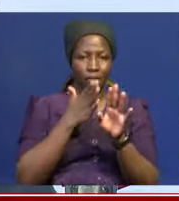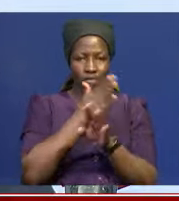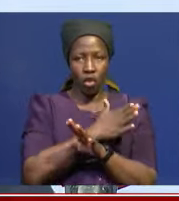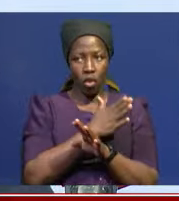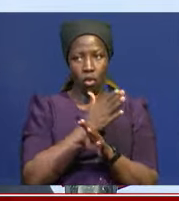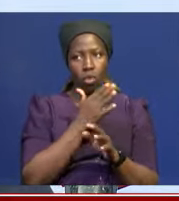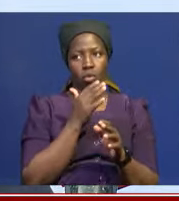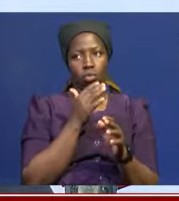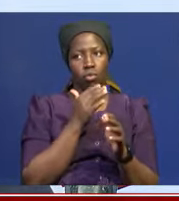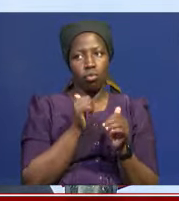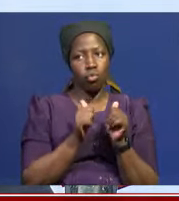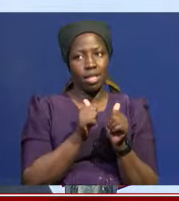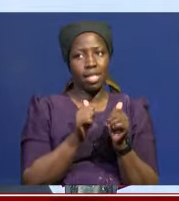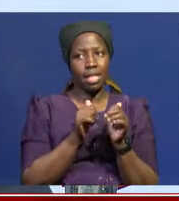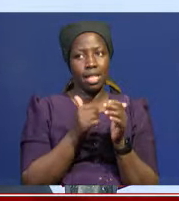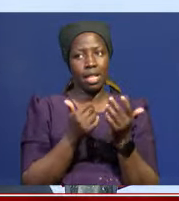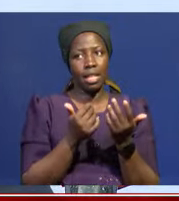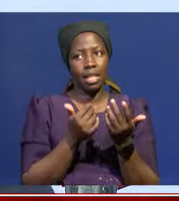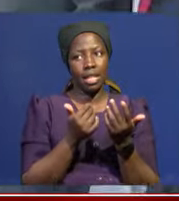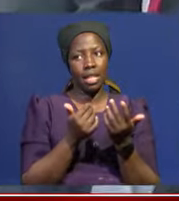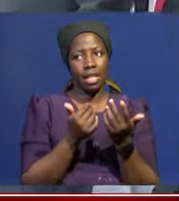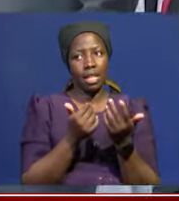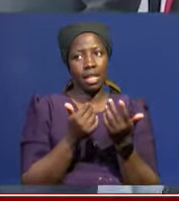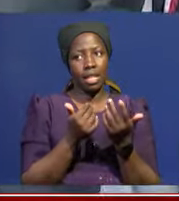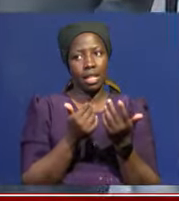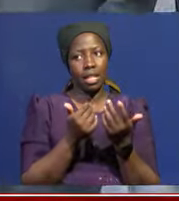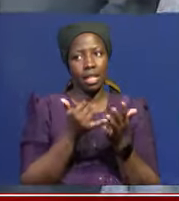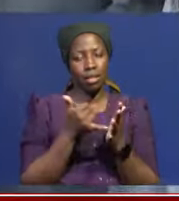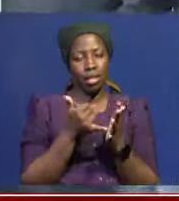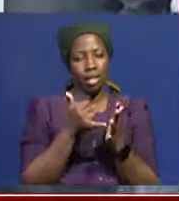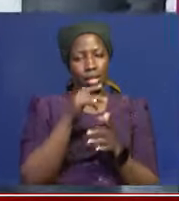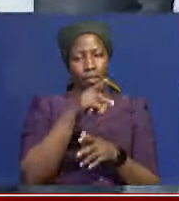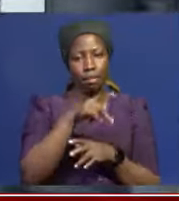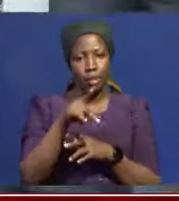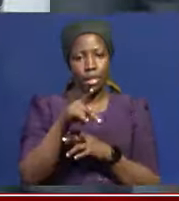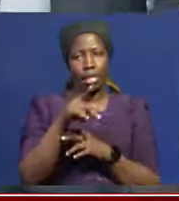stabilized the availability of TB drugs. For Prime Edition, I'm Joseph Wahungu.